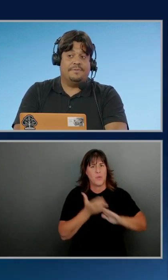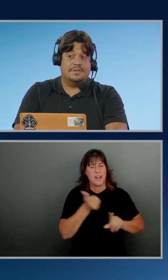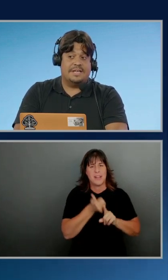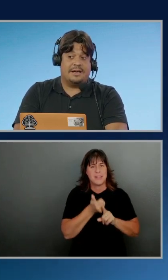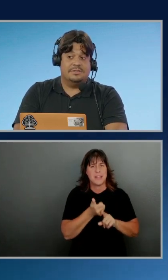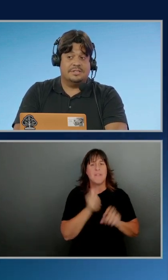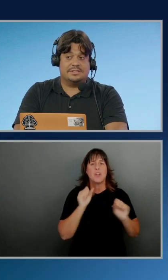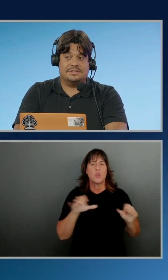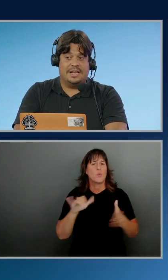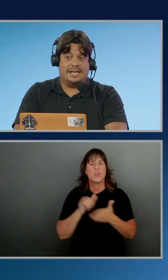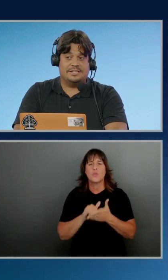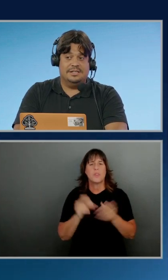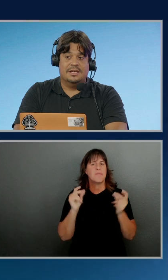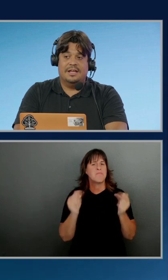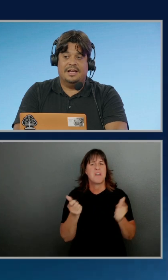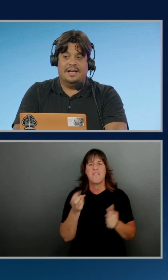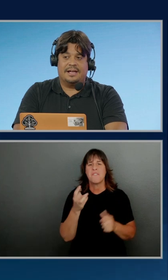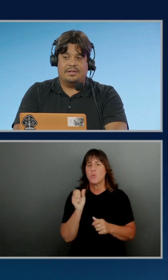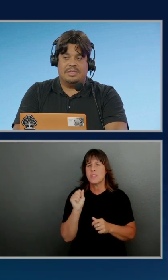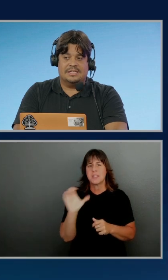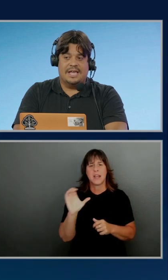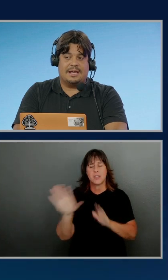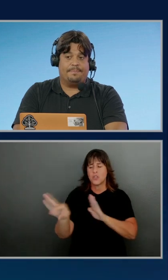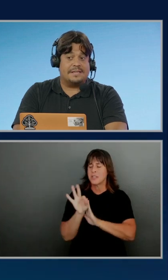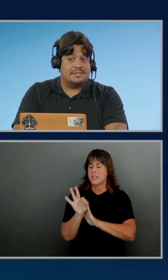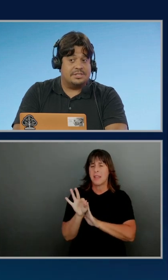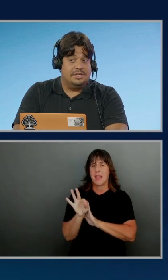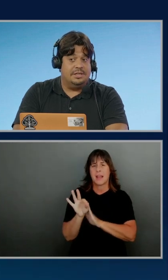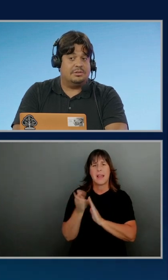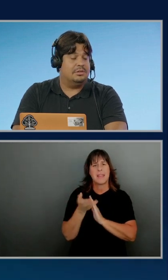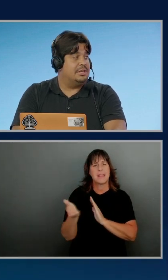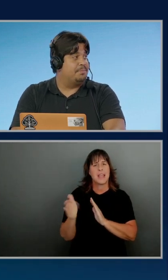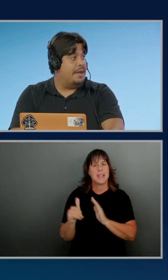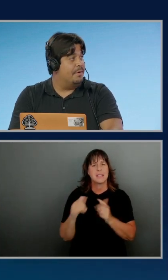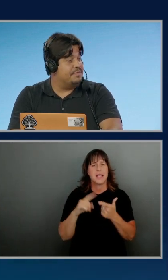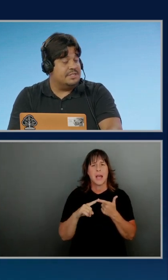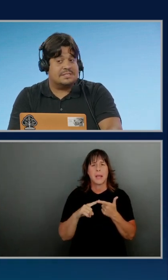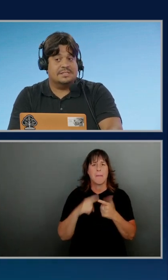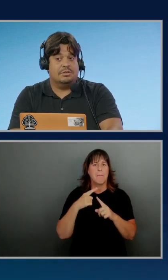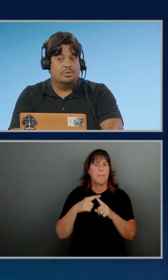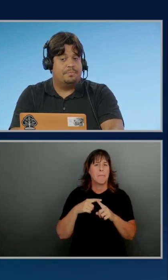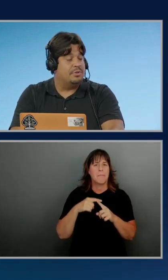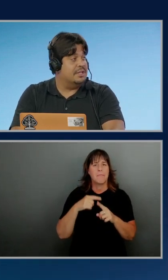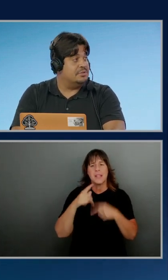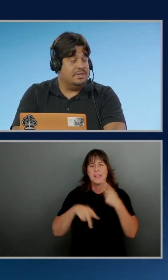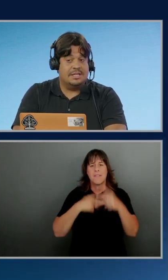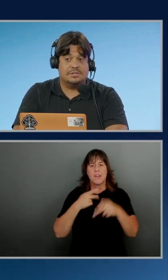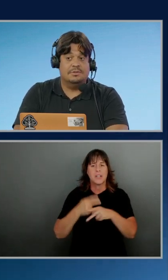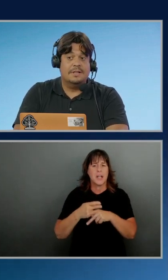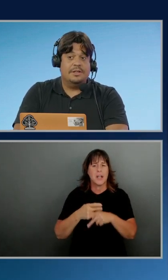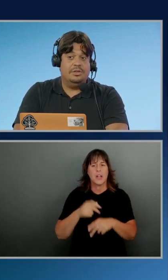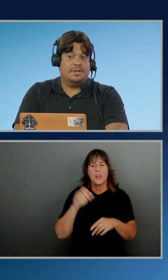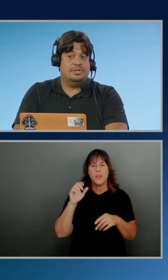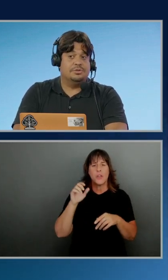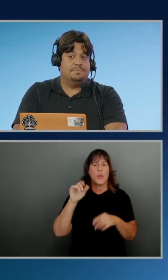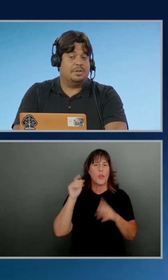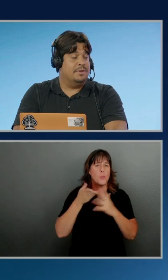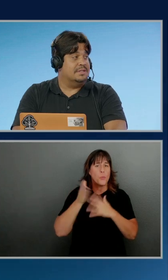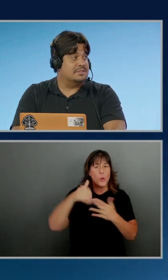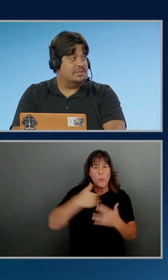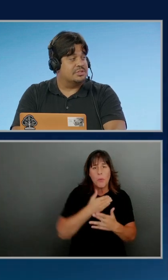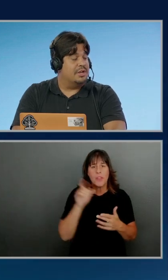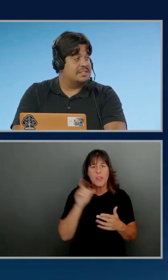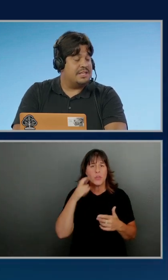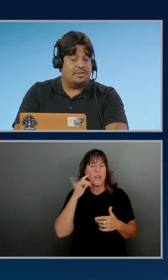that in a few seconds, just selecting things like capacity, type of disks and throughput that you need. So you can choose